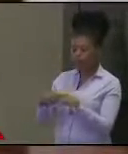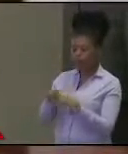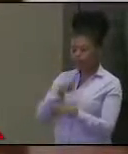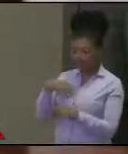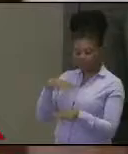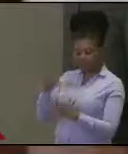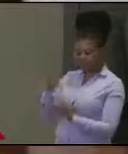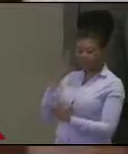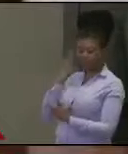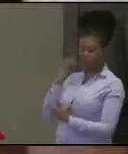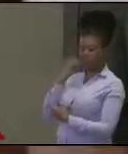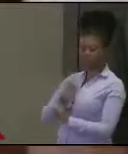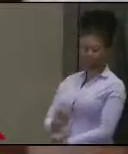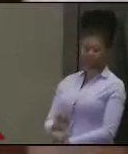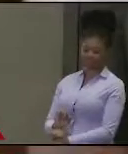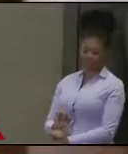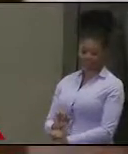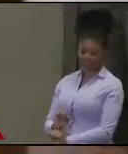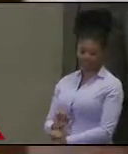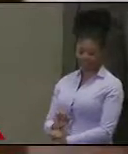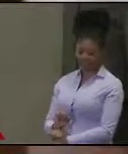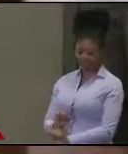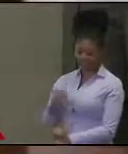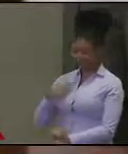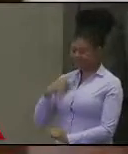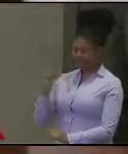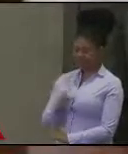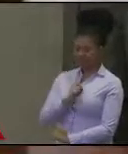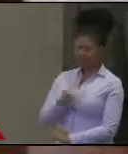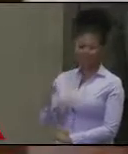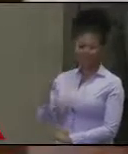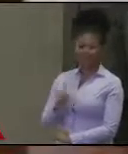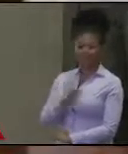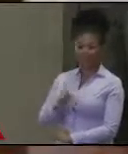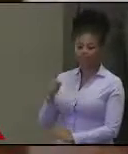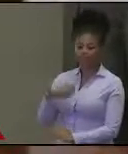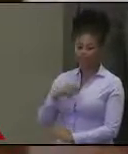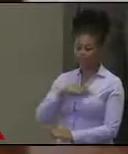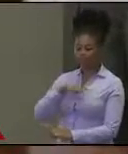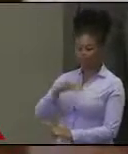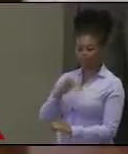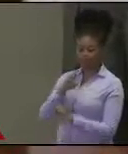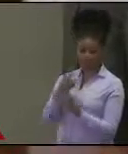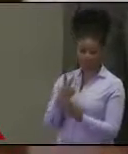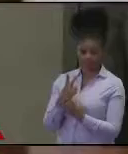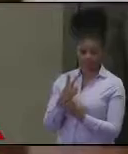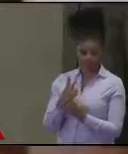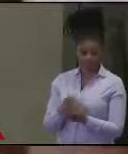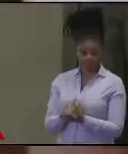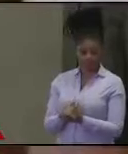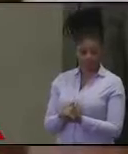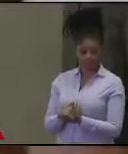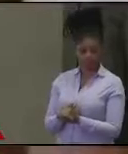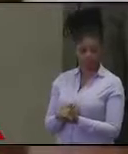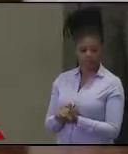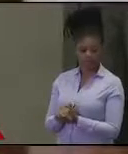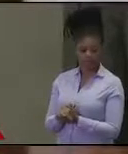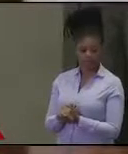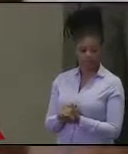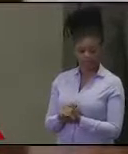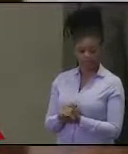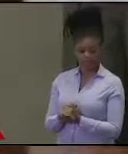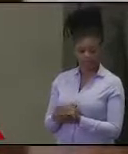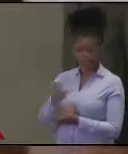i-practical experiences zazo. Sihle sinyuka ke ngoku xa sibangakubonisa ubungaboni. You see. So